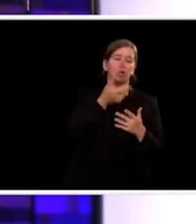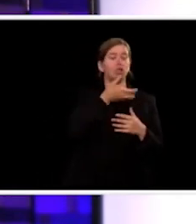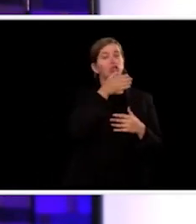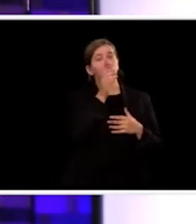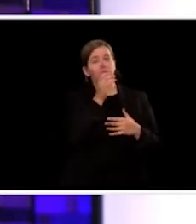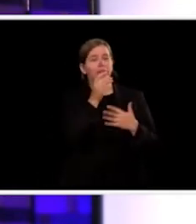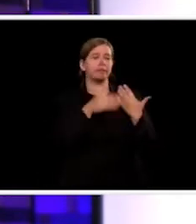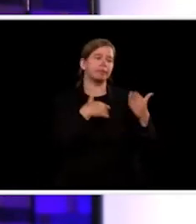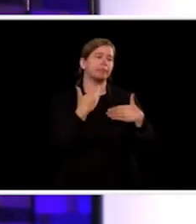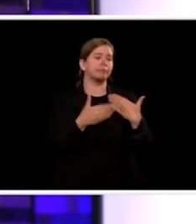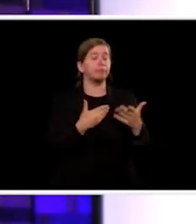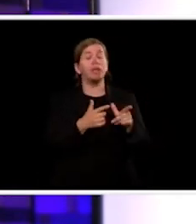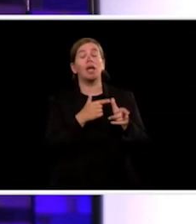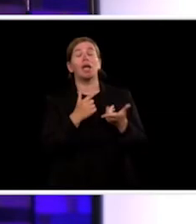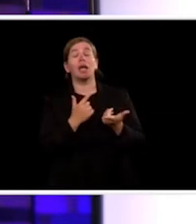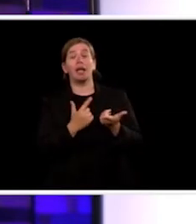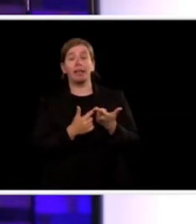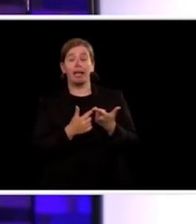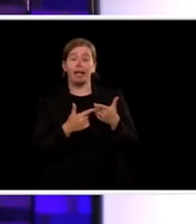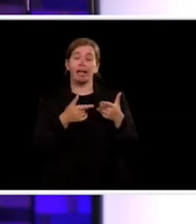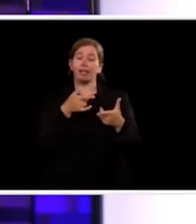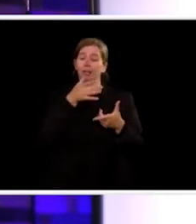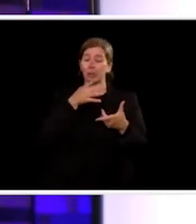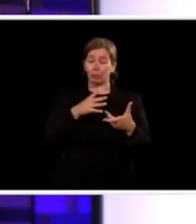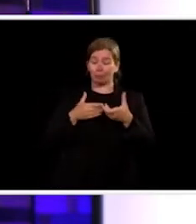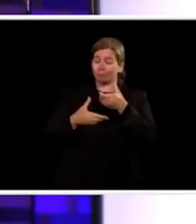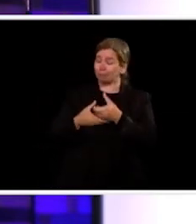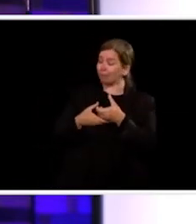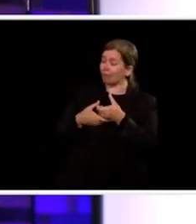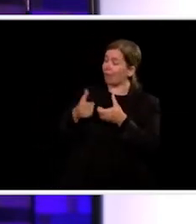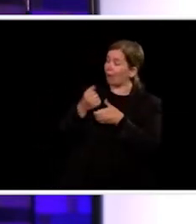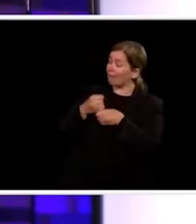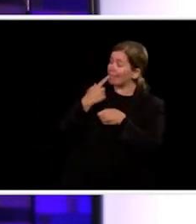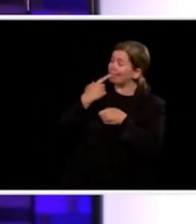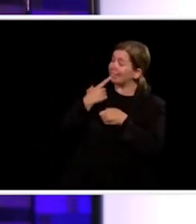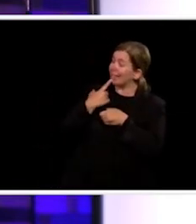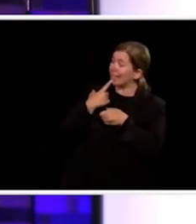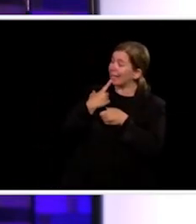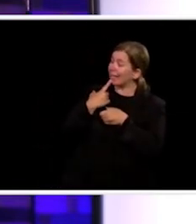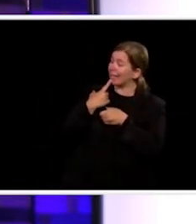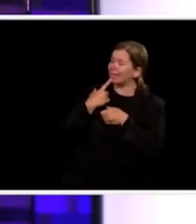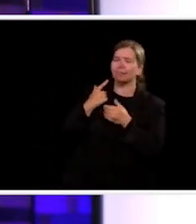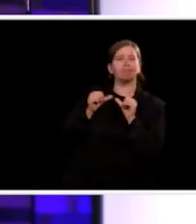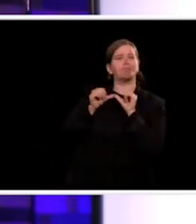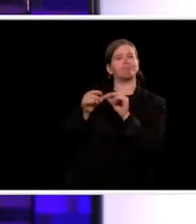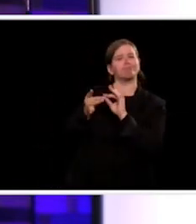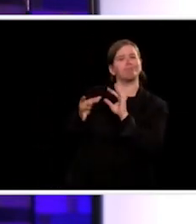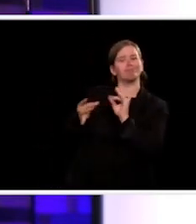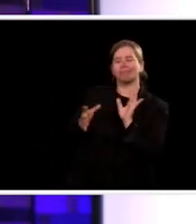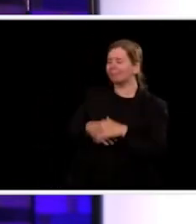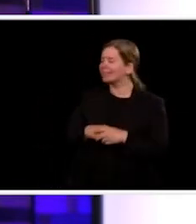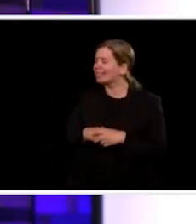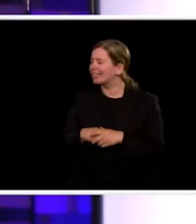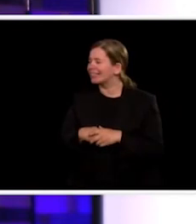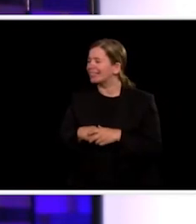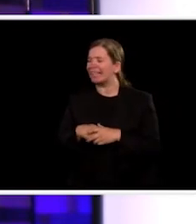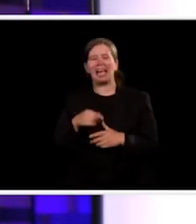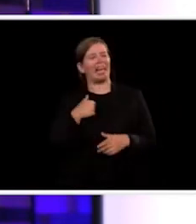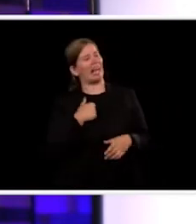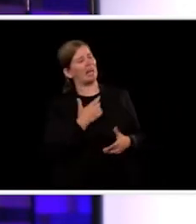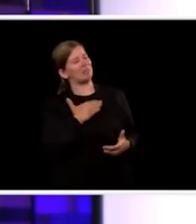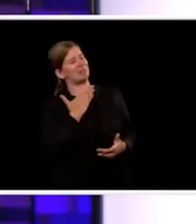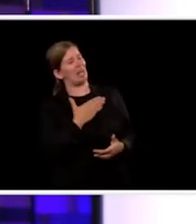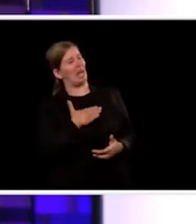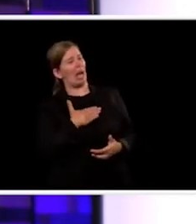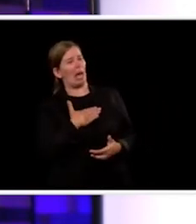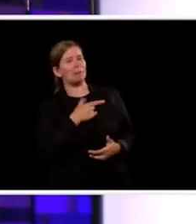place. Then she turns with her cup in hand and says, "So," picking right up where she left off, and I was relieved that it